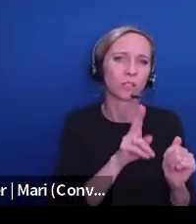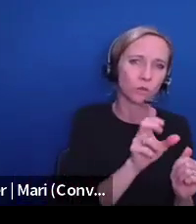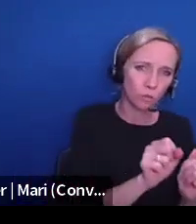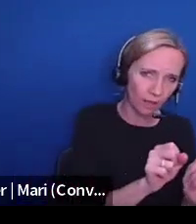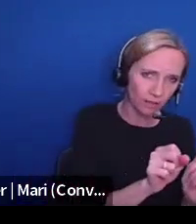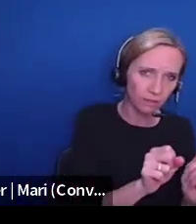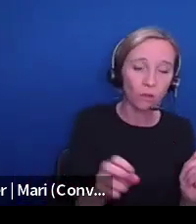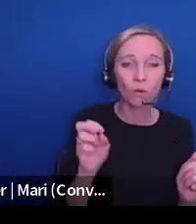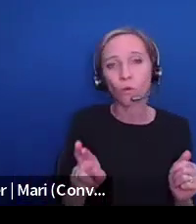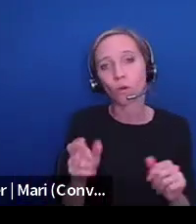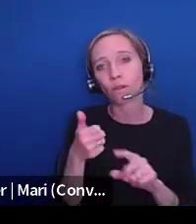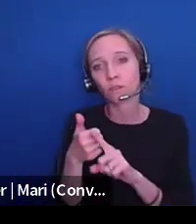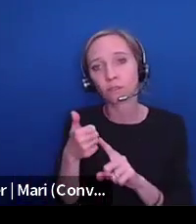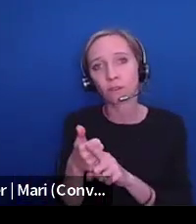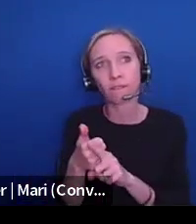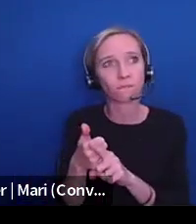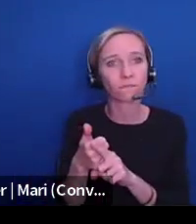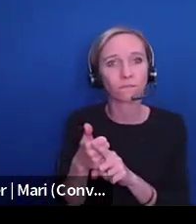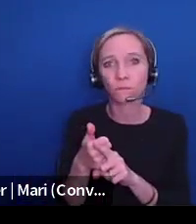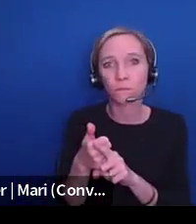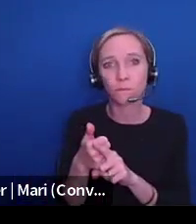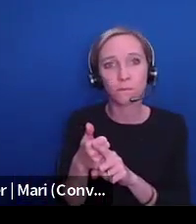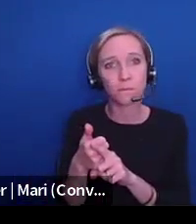or if you are in